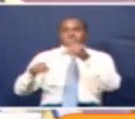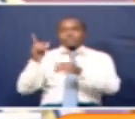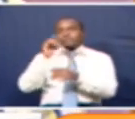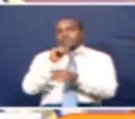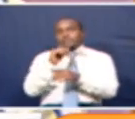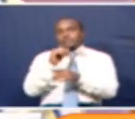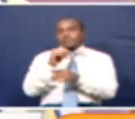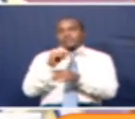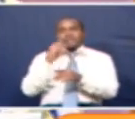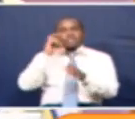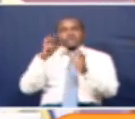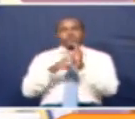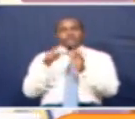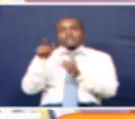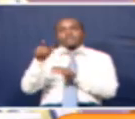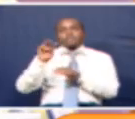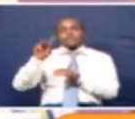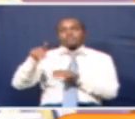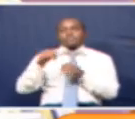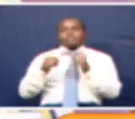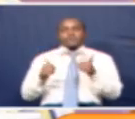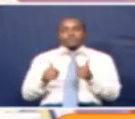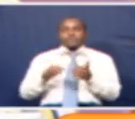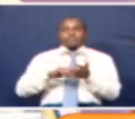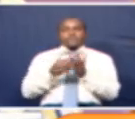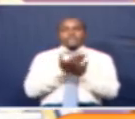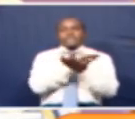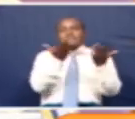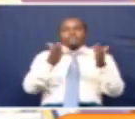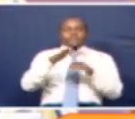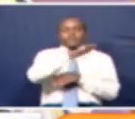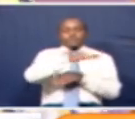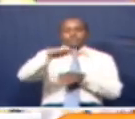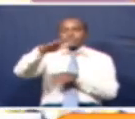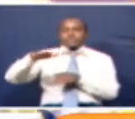want to recognize him as a member of parliament. So in every constituency, every